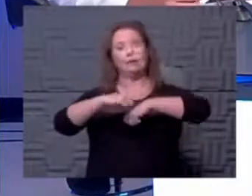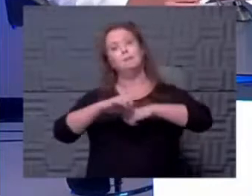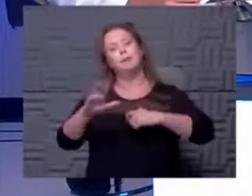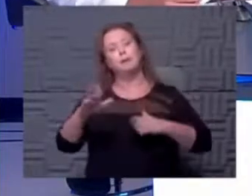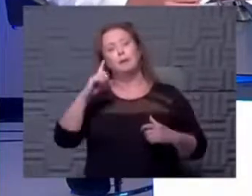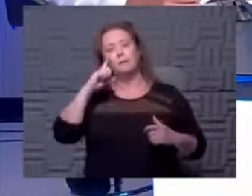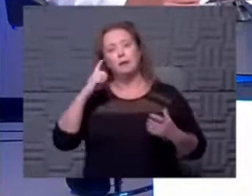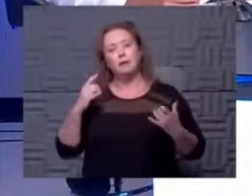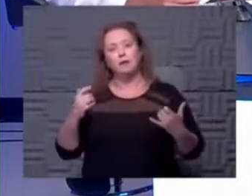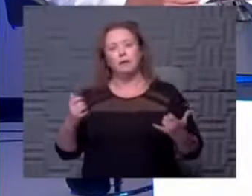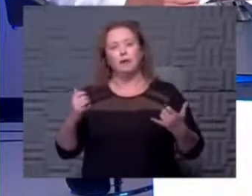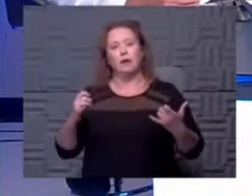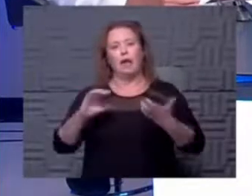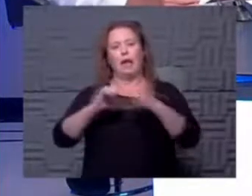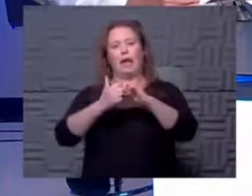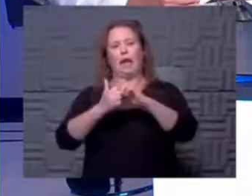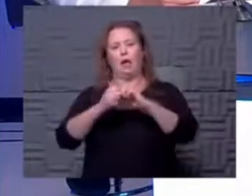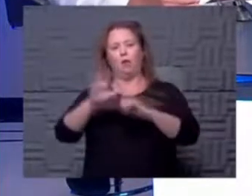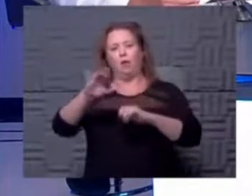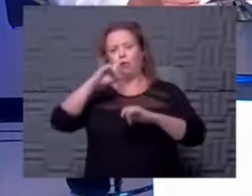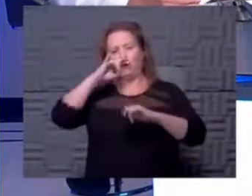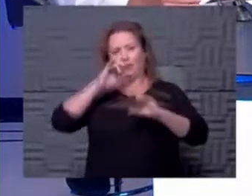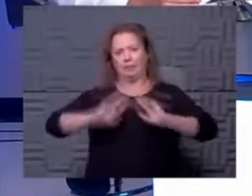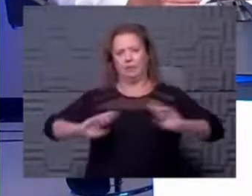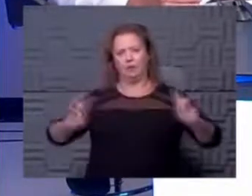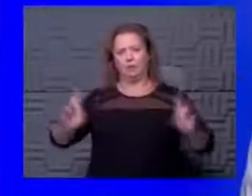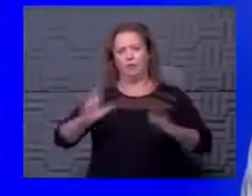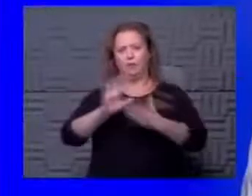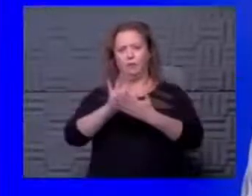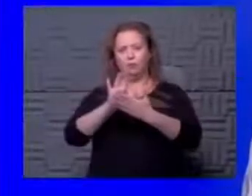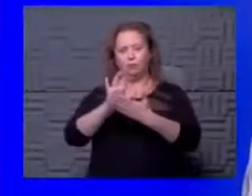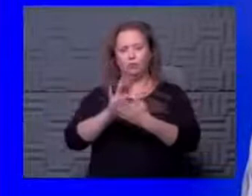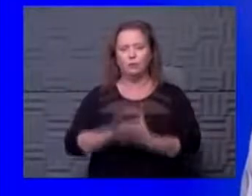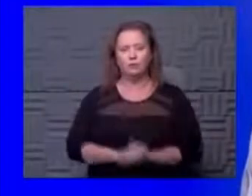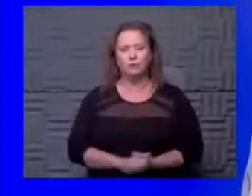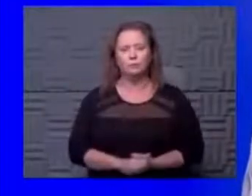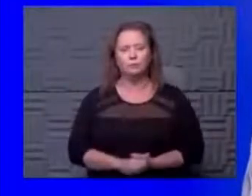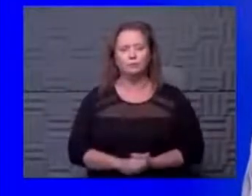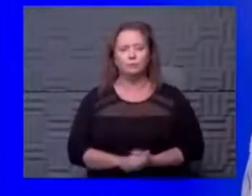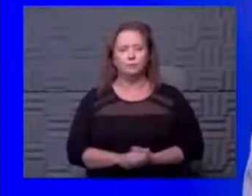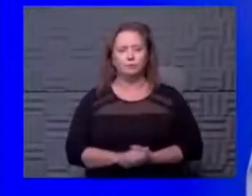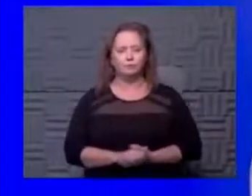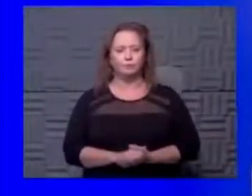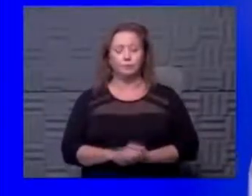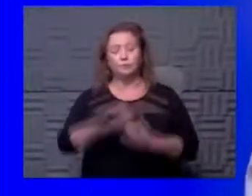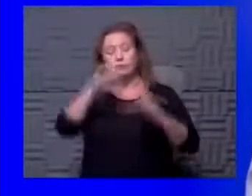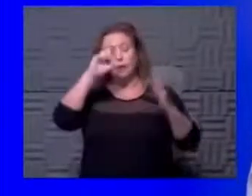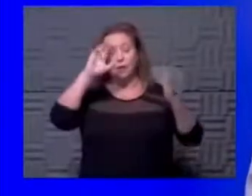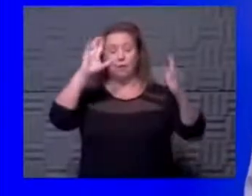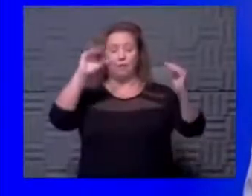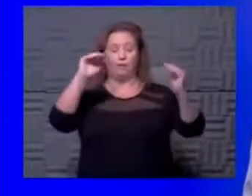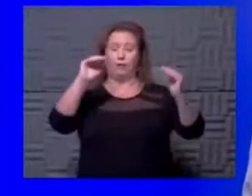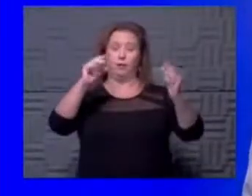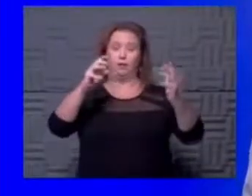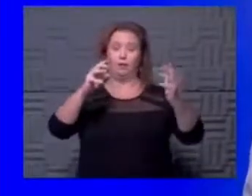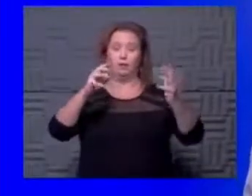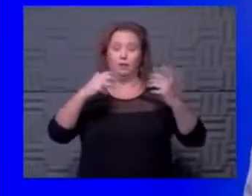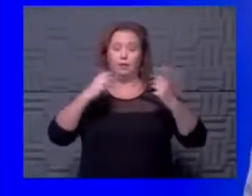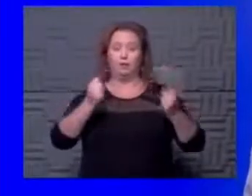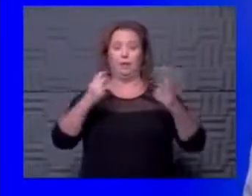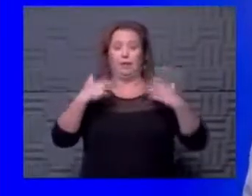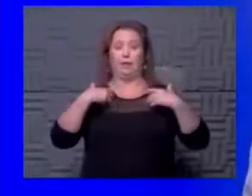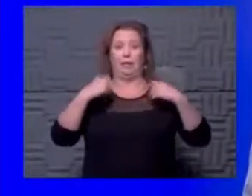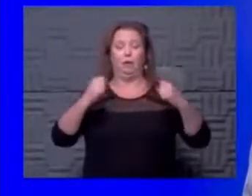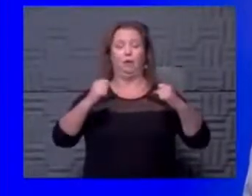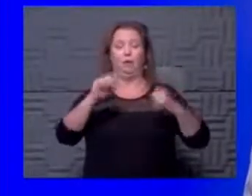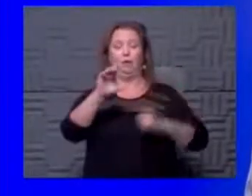the meantime, how are you getting your kids ready? I think that and hopefully, a lot of healthcare workers,